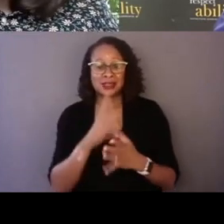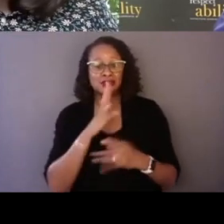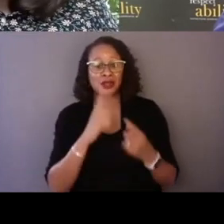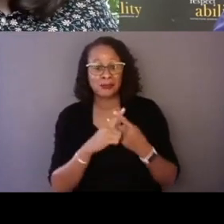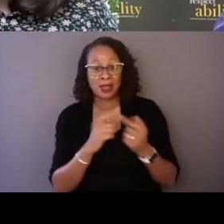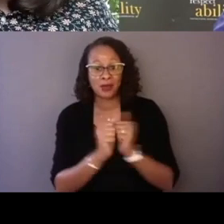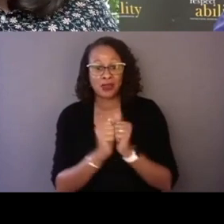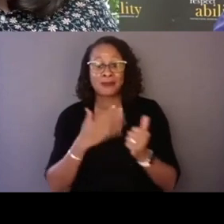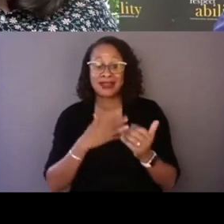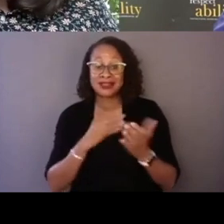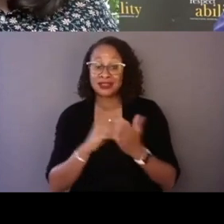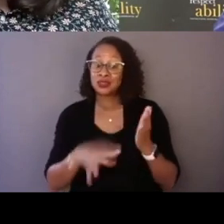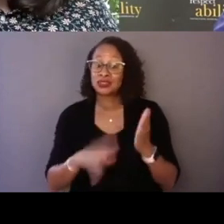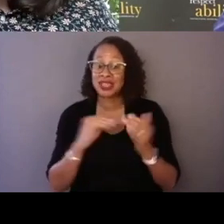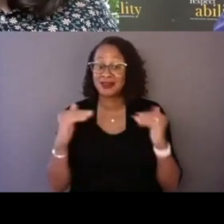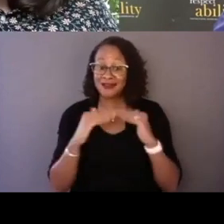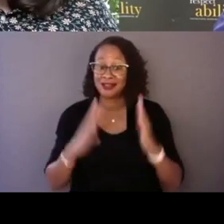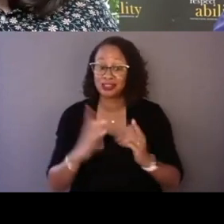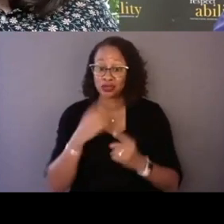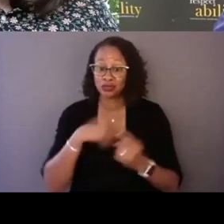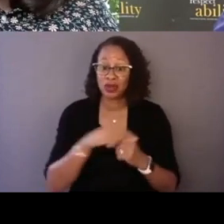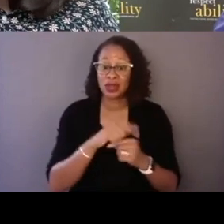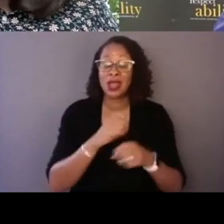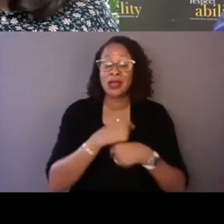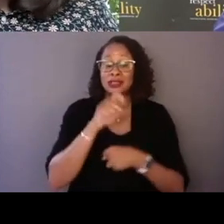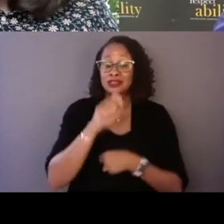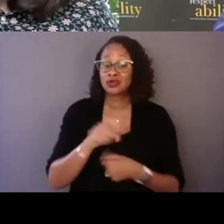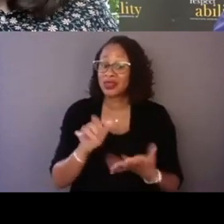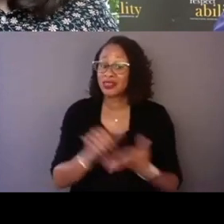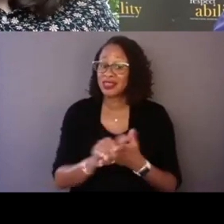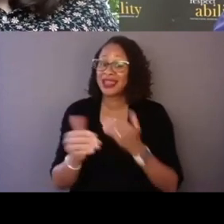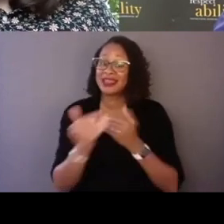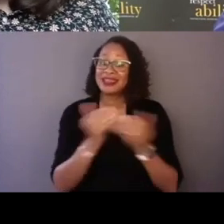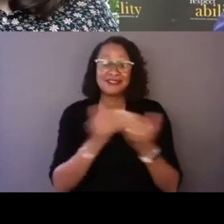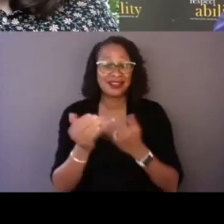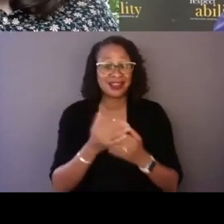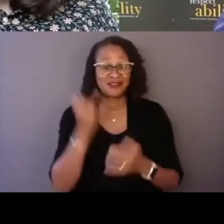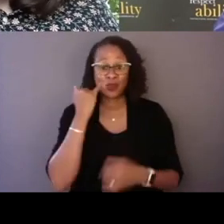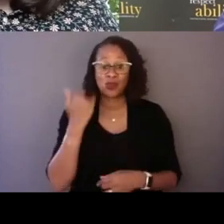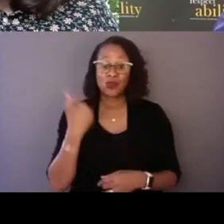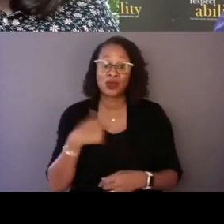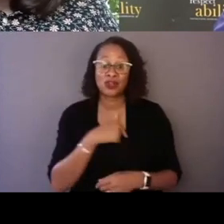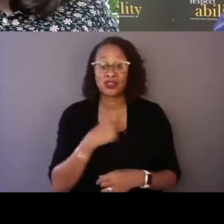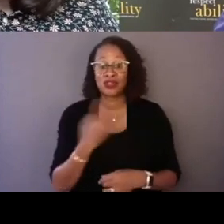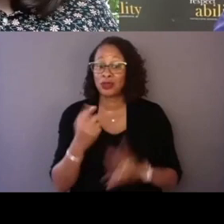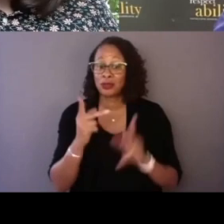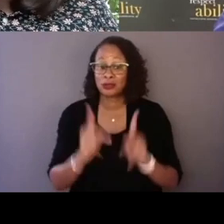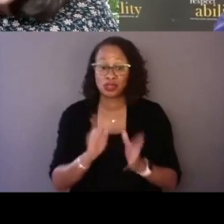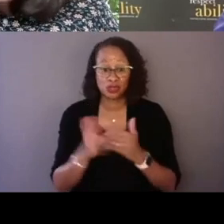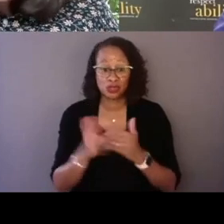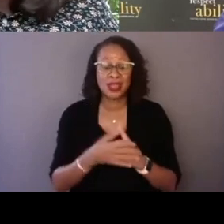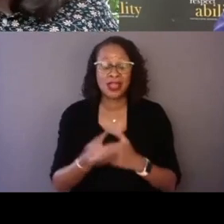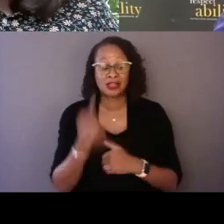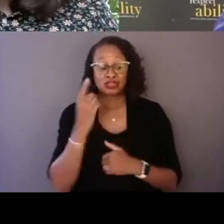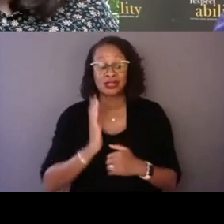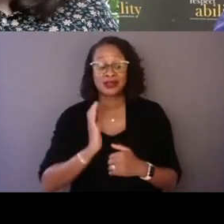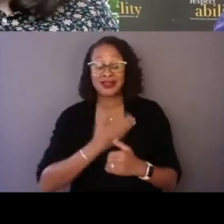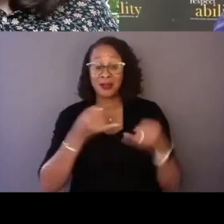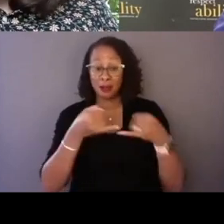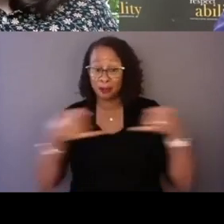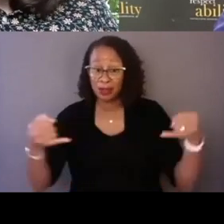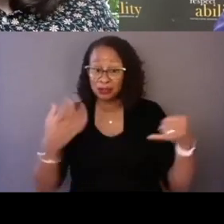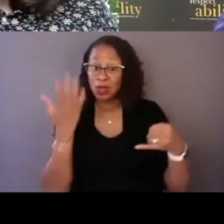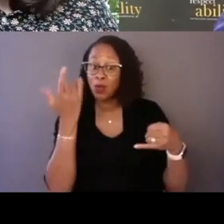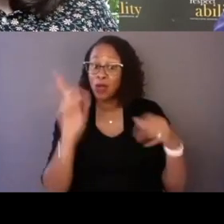and colleagues around, is just making sure that even if we're the only ones in the room, understanding what our boundaries are, why we're showing up to the